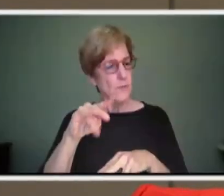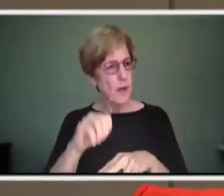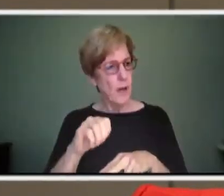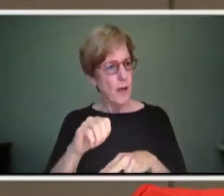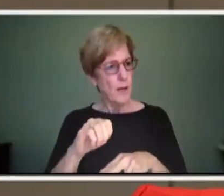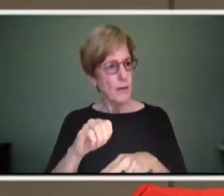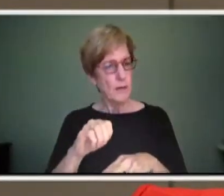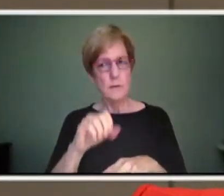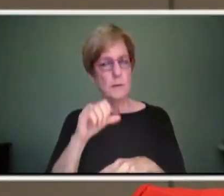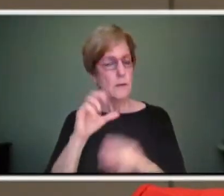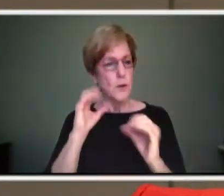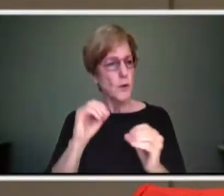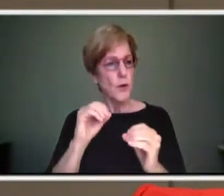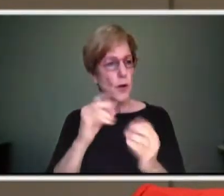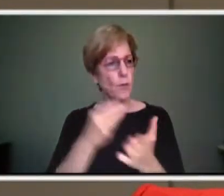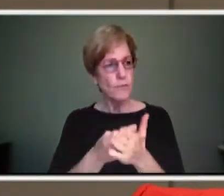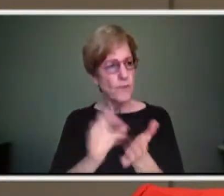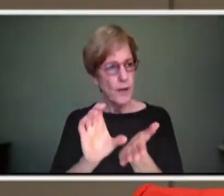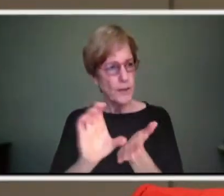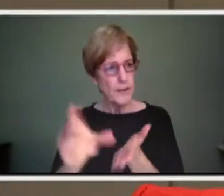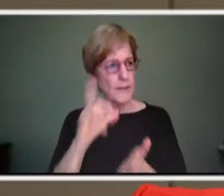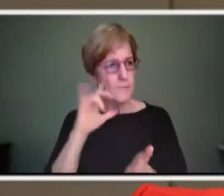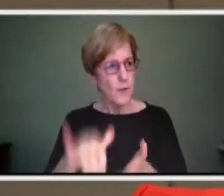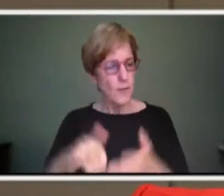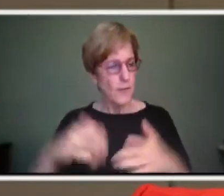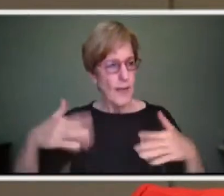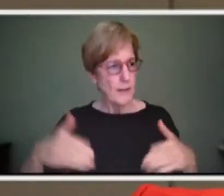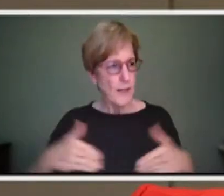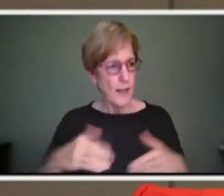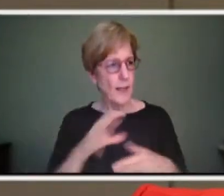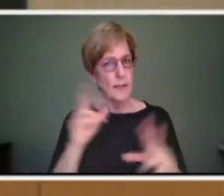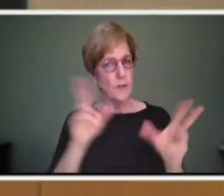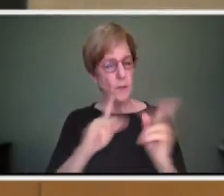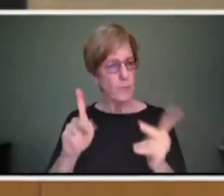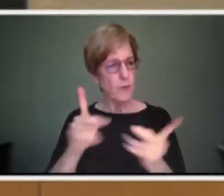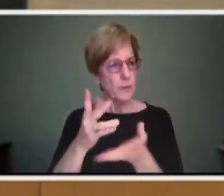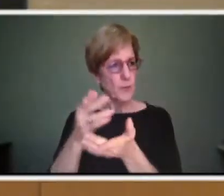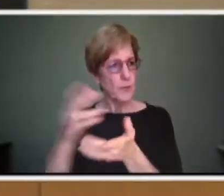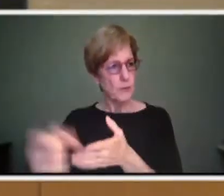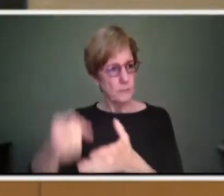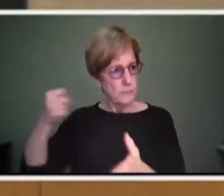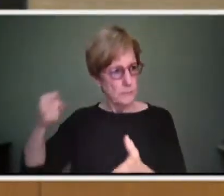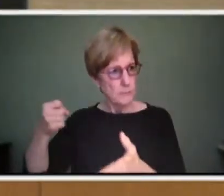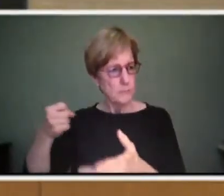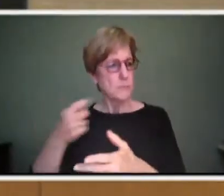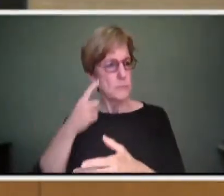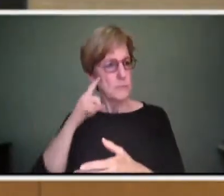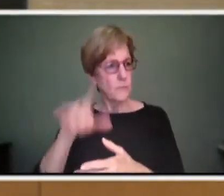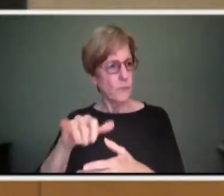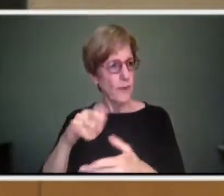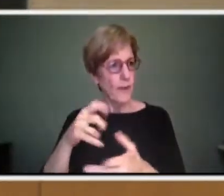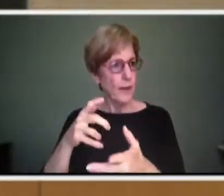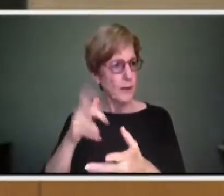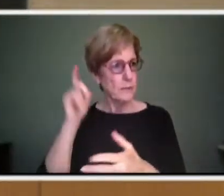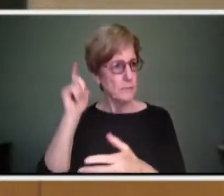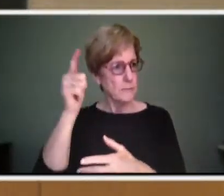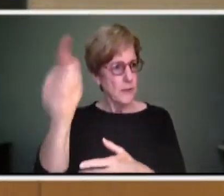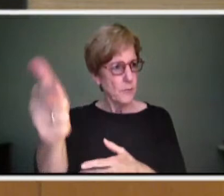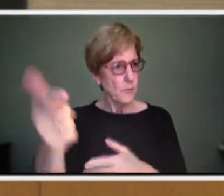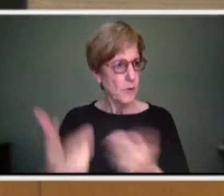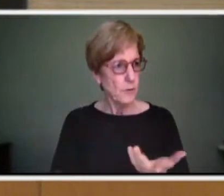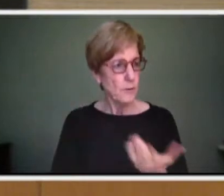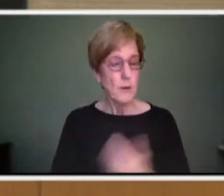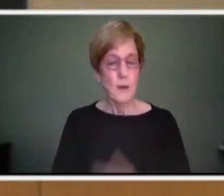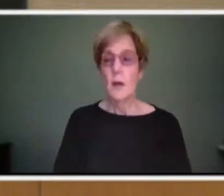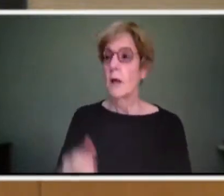A question about funding for the Silver Line, is that, who would address that? Is that the question? That'd be the CATS,